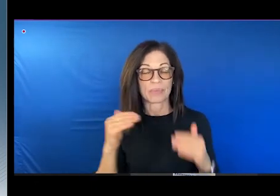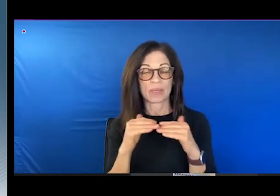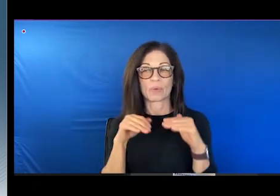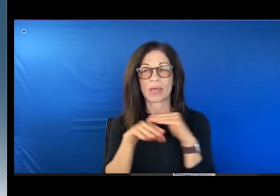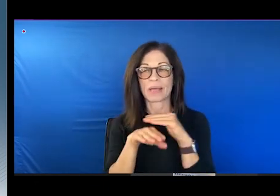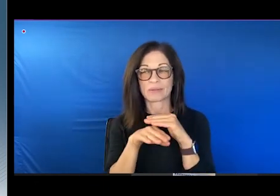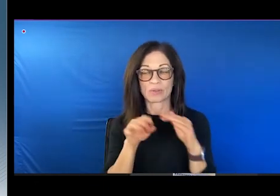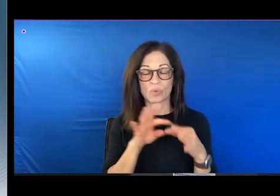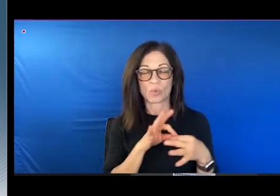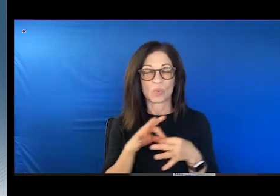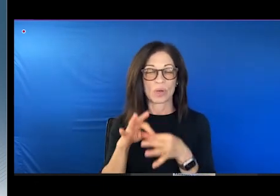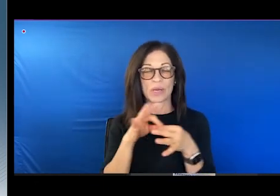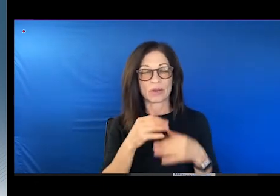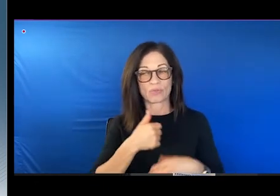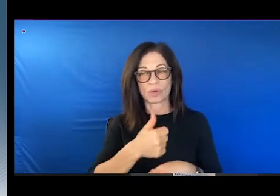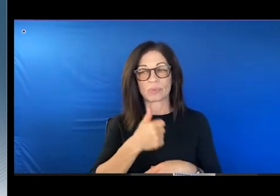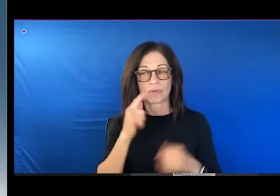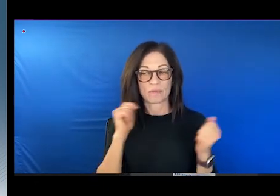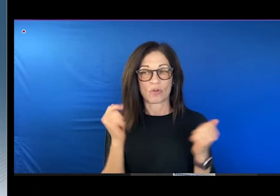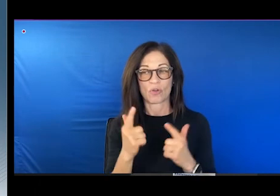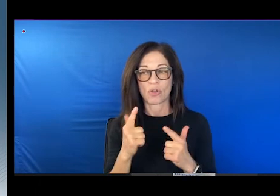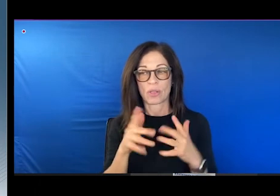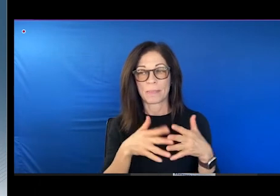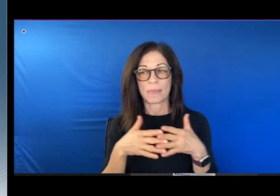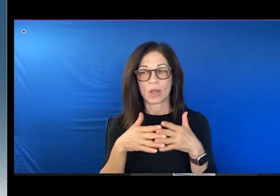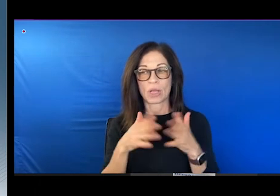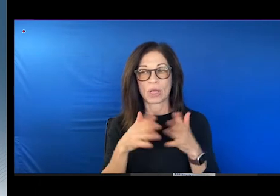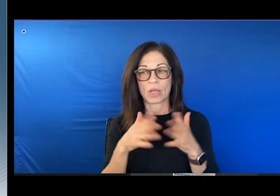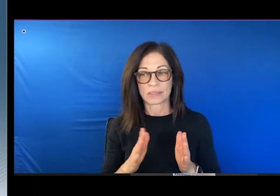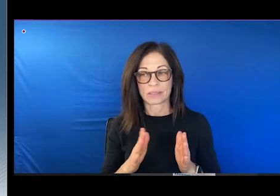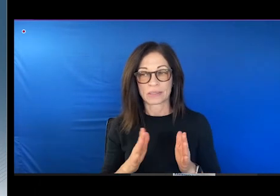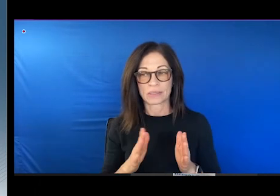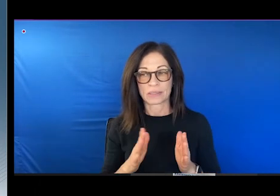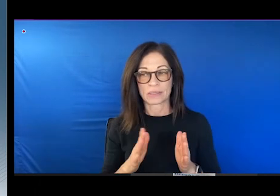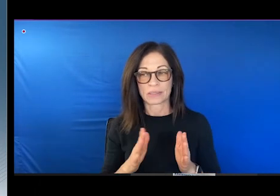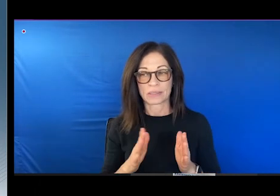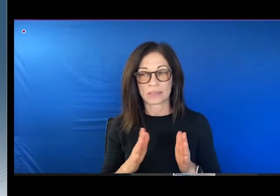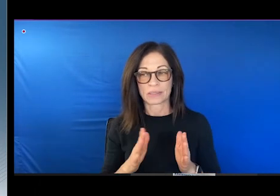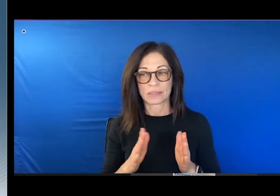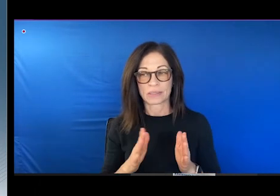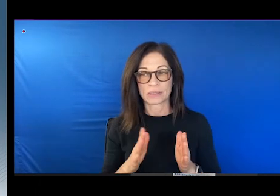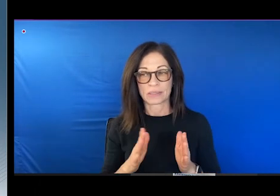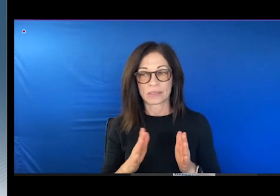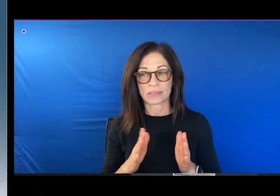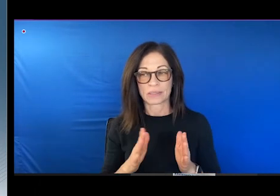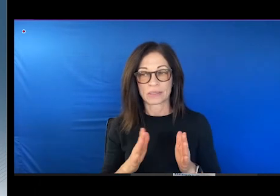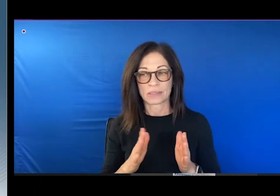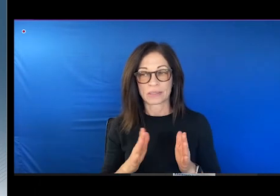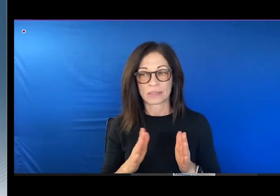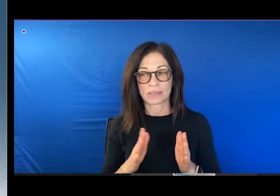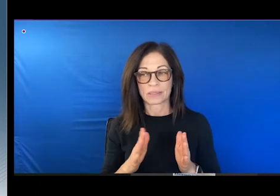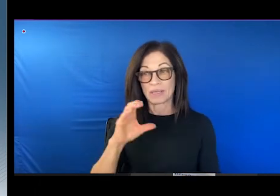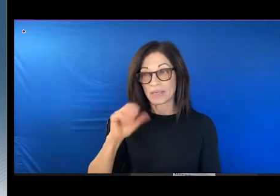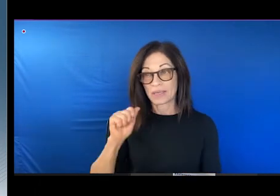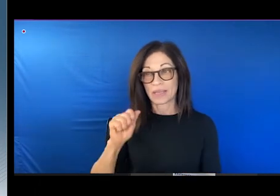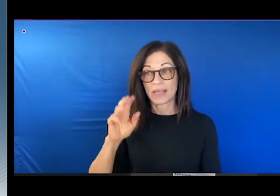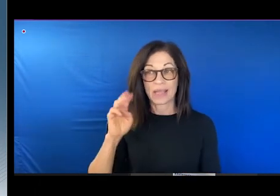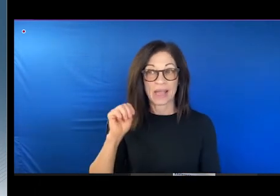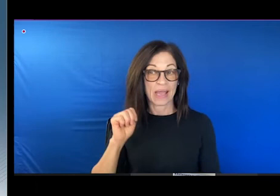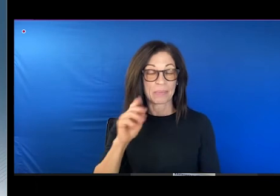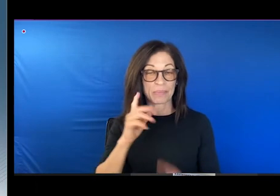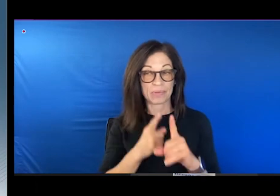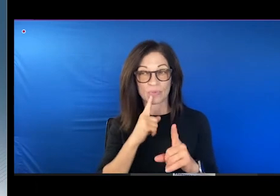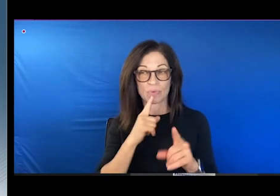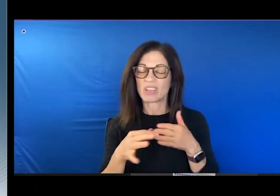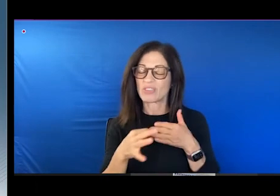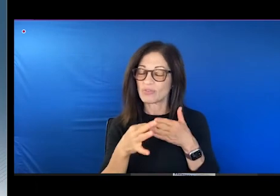is equal access to coordinated transportation for all Americans. So this CCAM initiative is